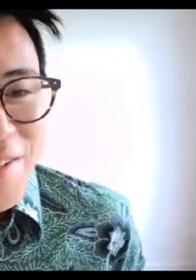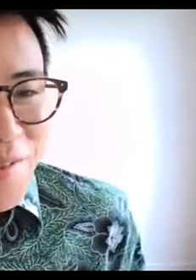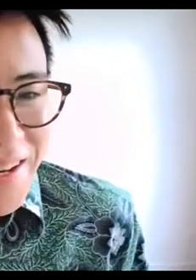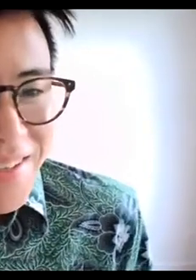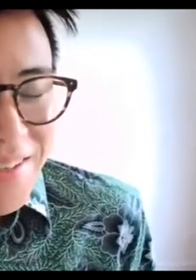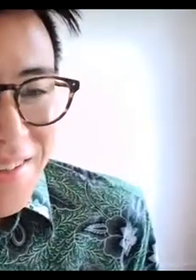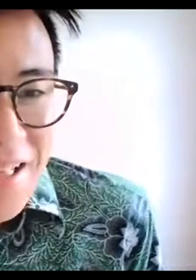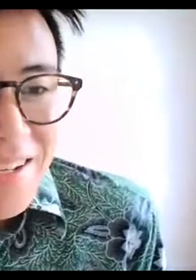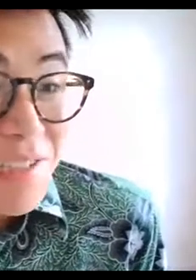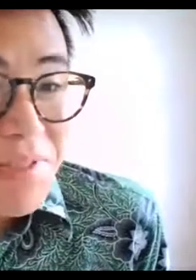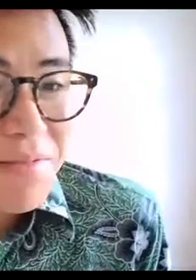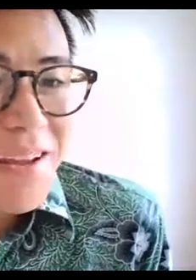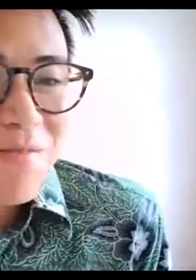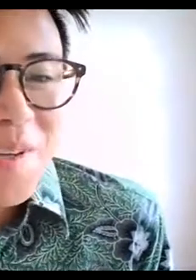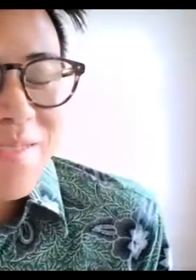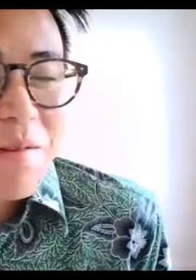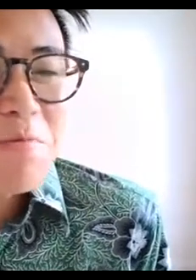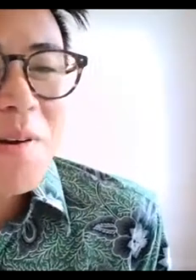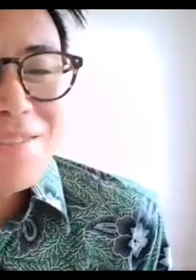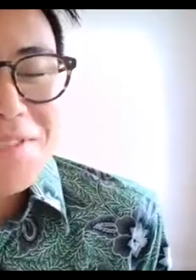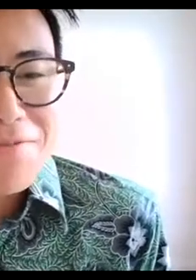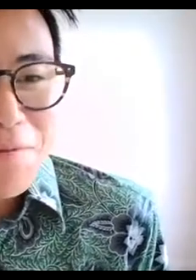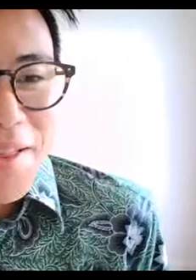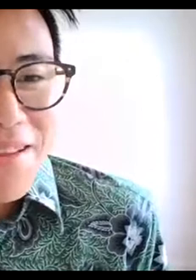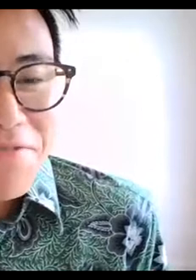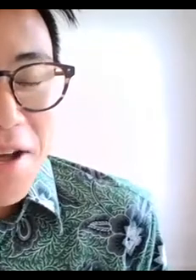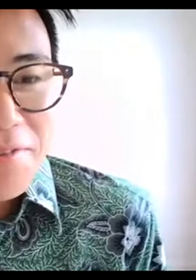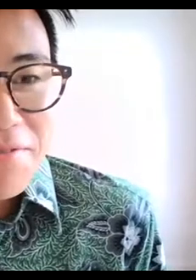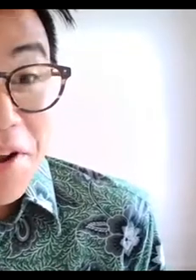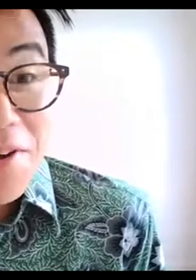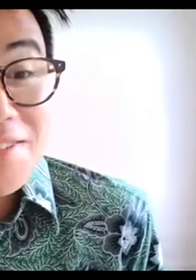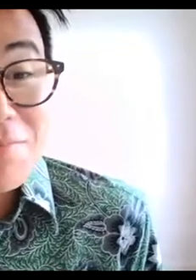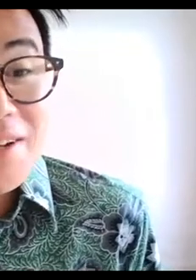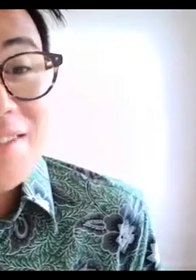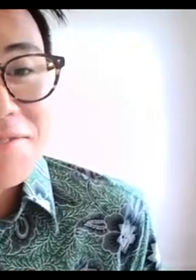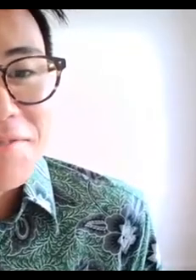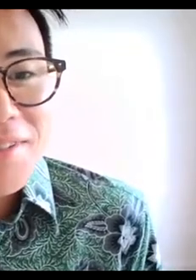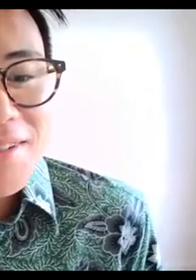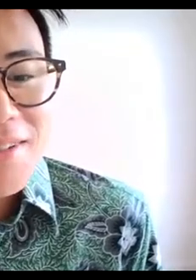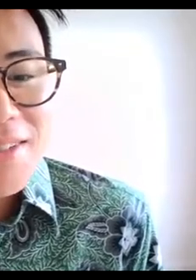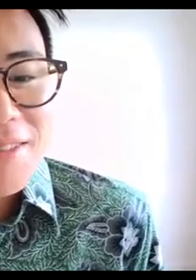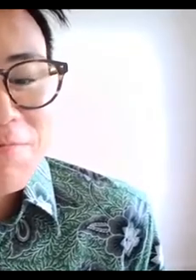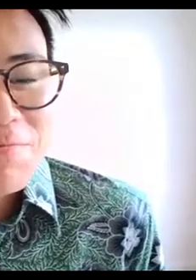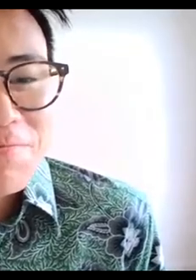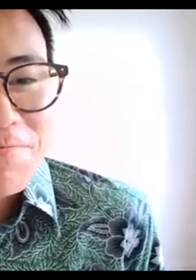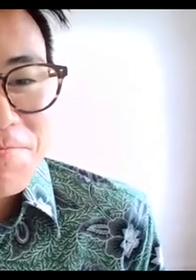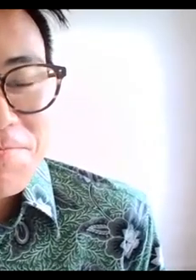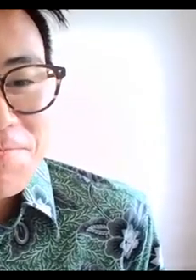Absolutely. Could you get into any specific, like maybe one specific one that felt very subjective?